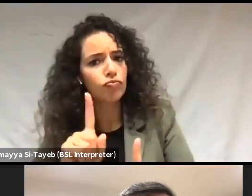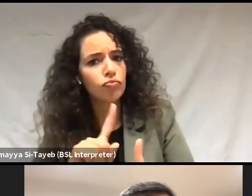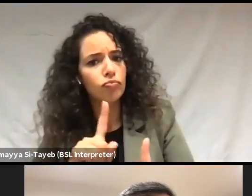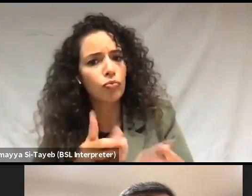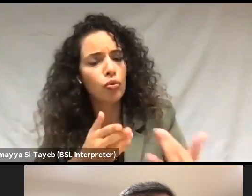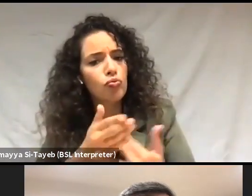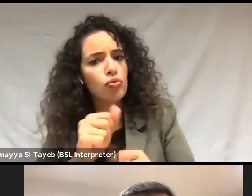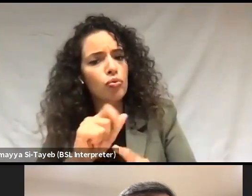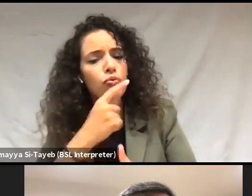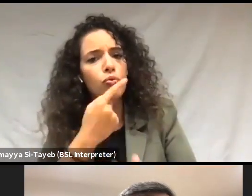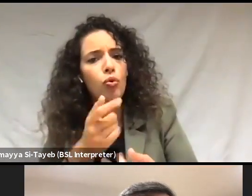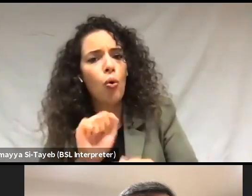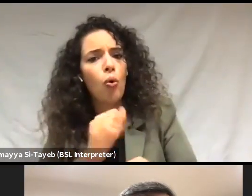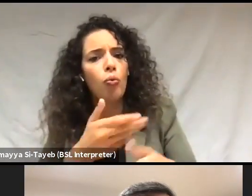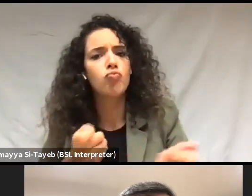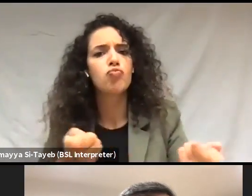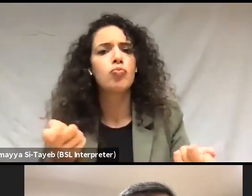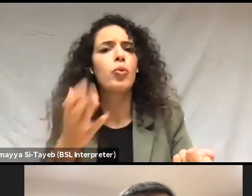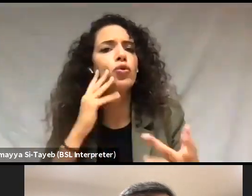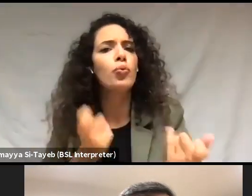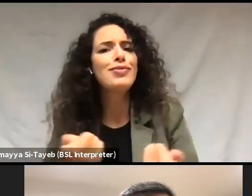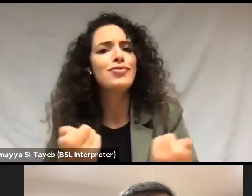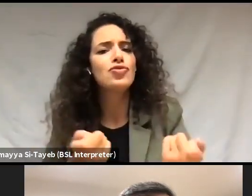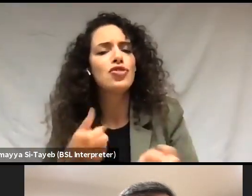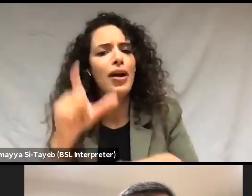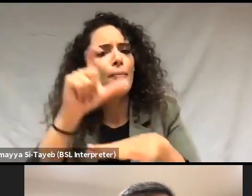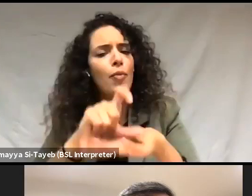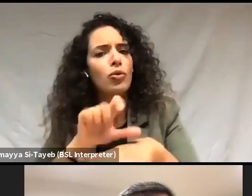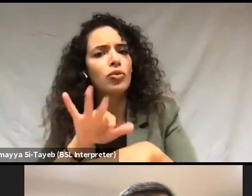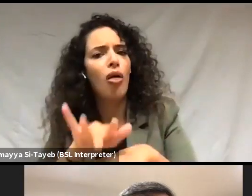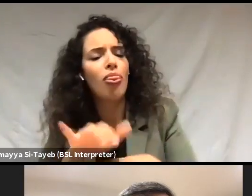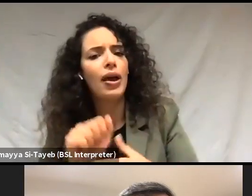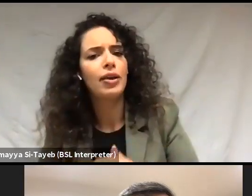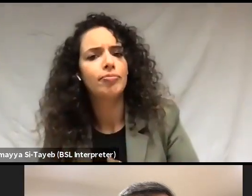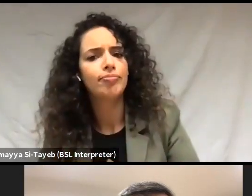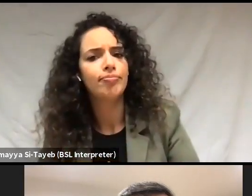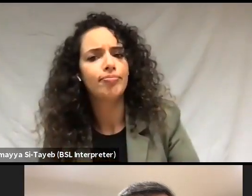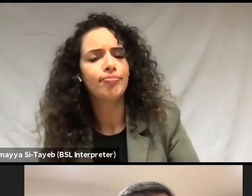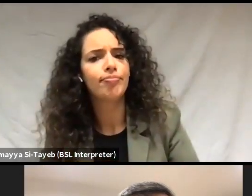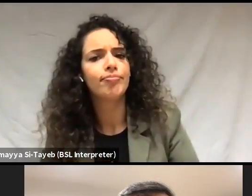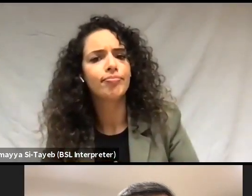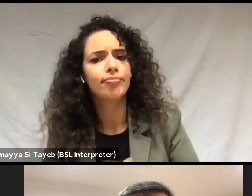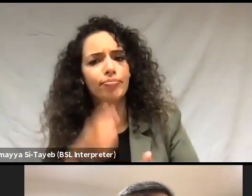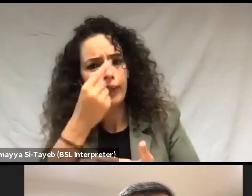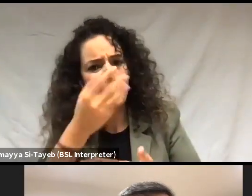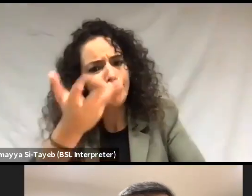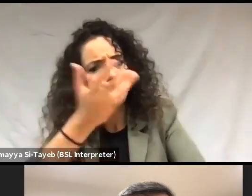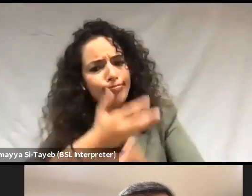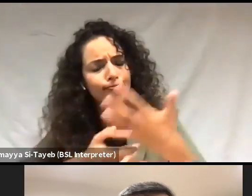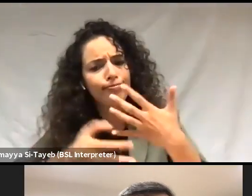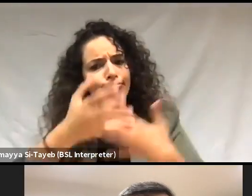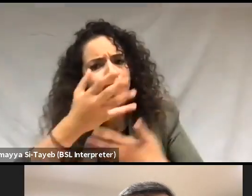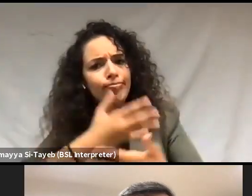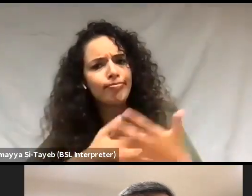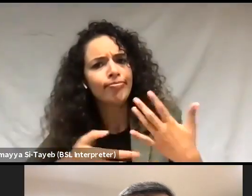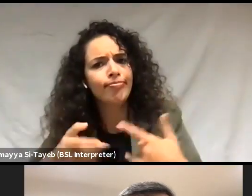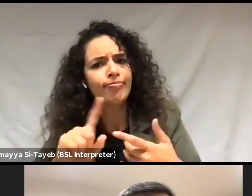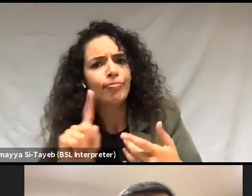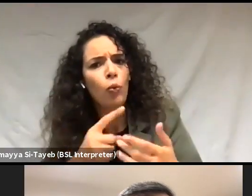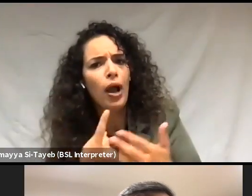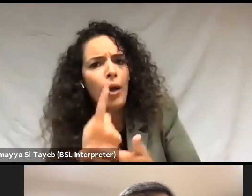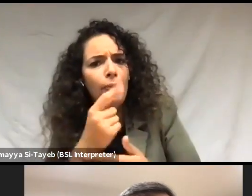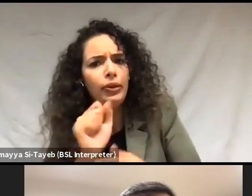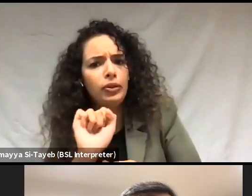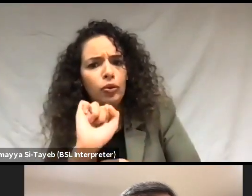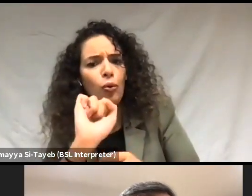tenure at the mosque about the way in which things had happened in your parish, as we would call it,